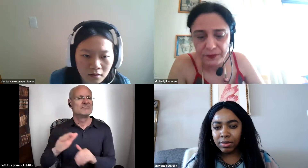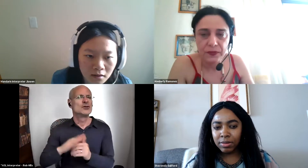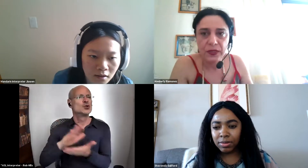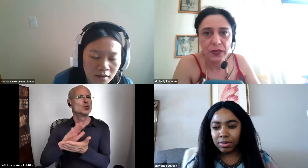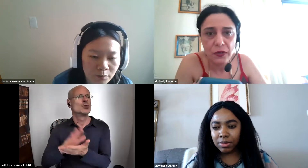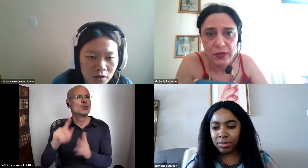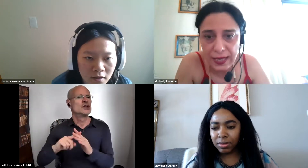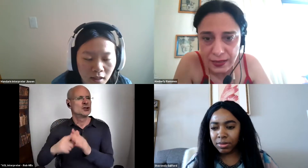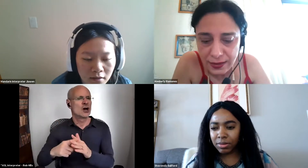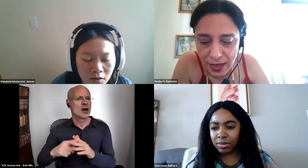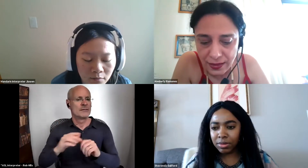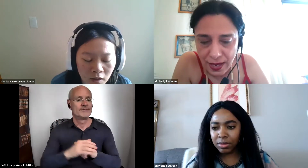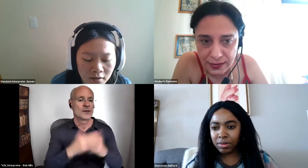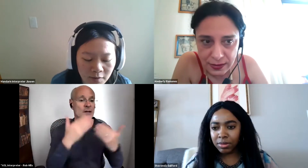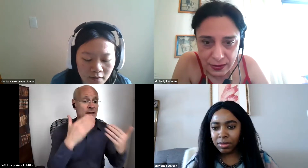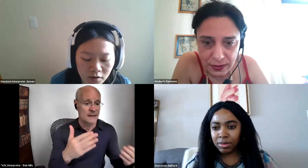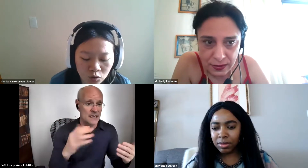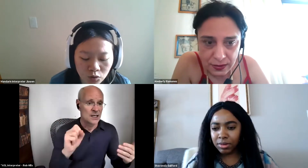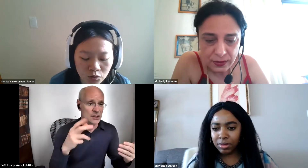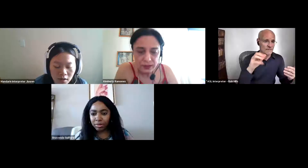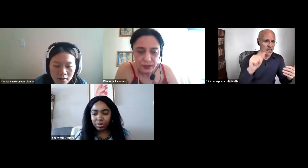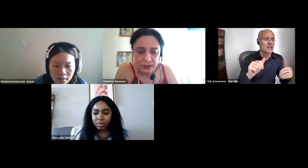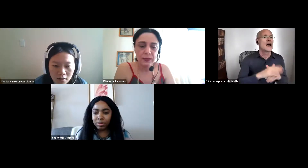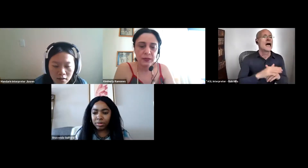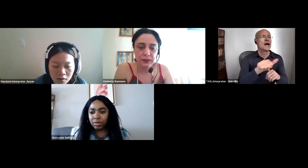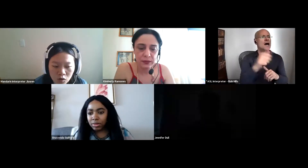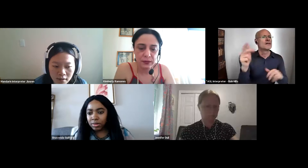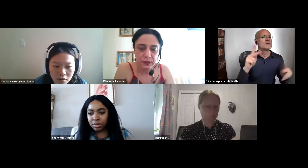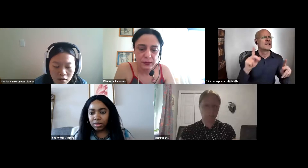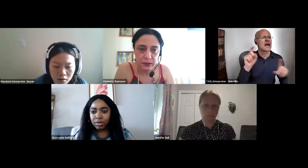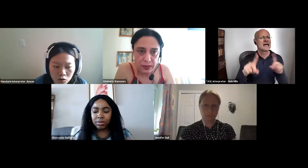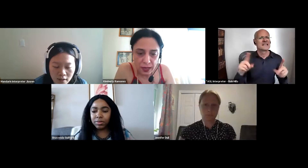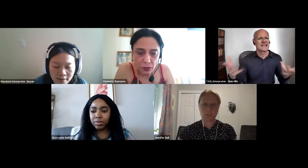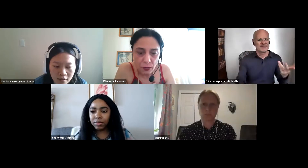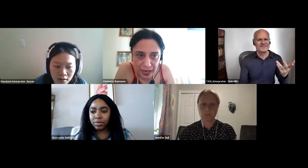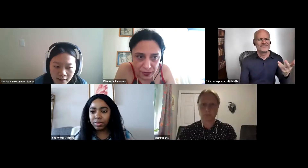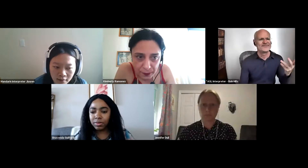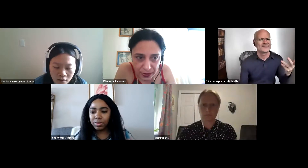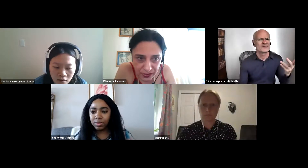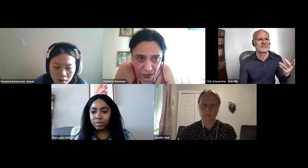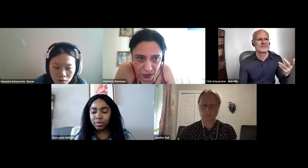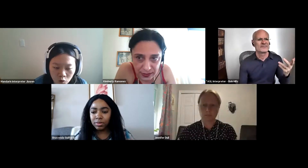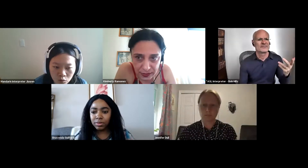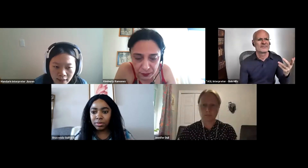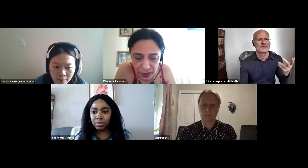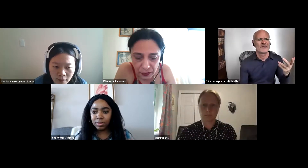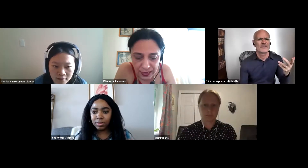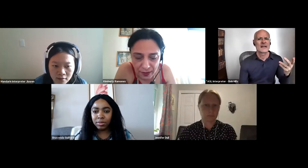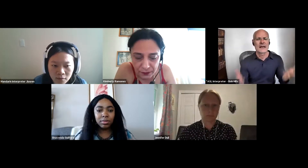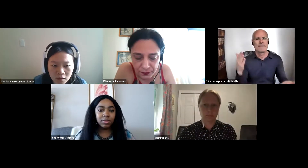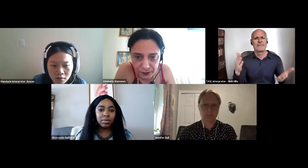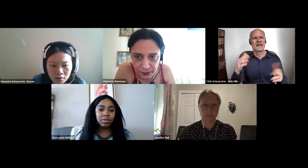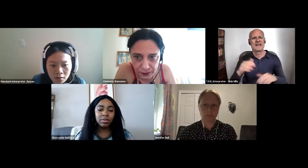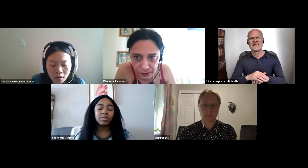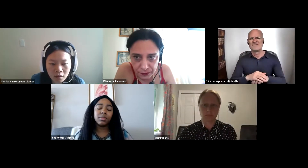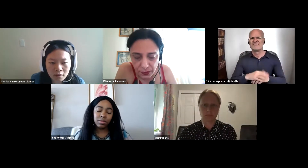Right. Thank you, Shavonda. And a couple of people were just asking if they felt that it wasn't the exact right level of programs